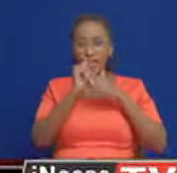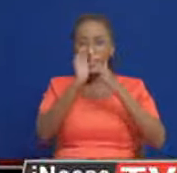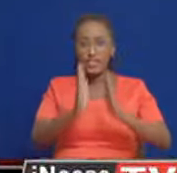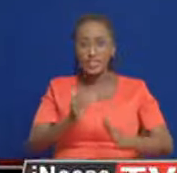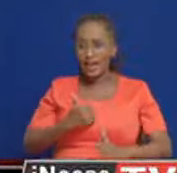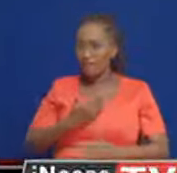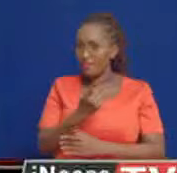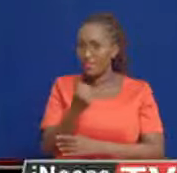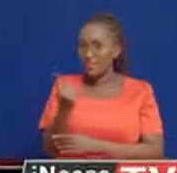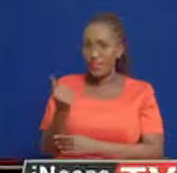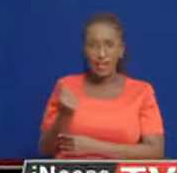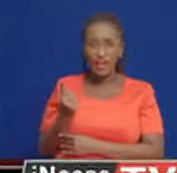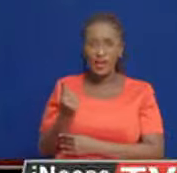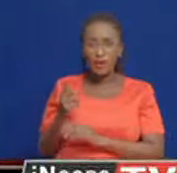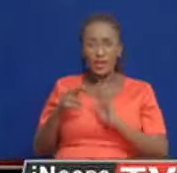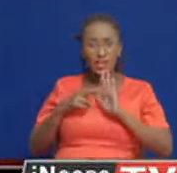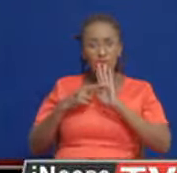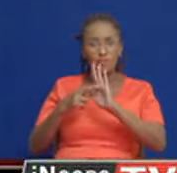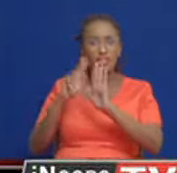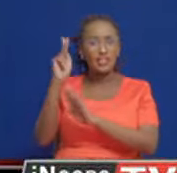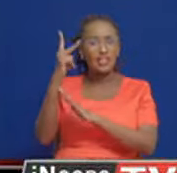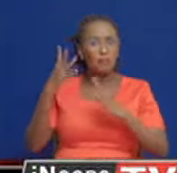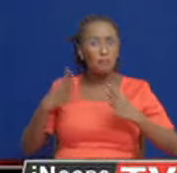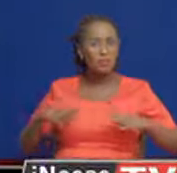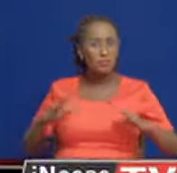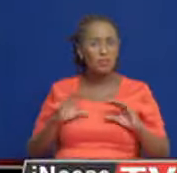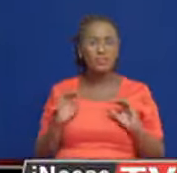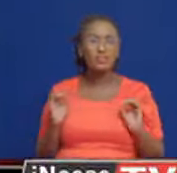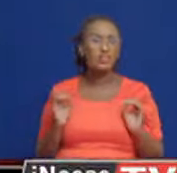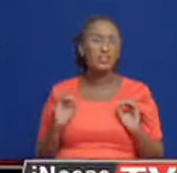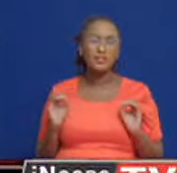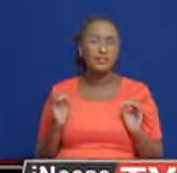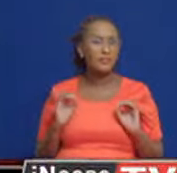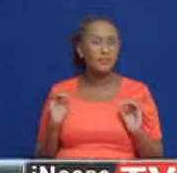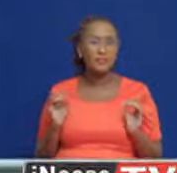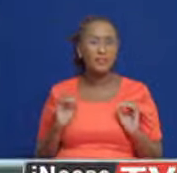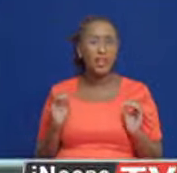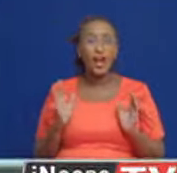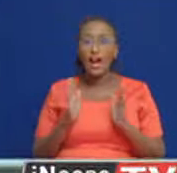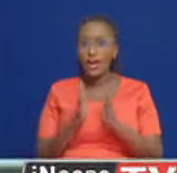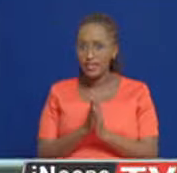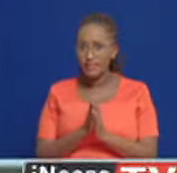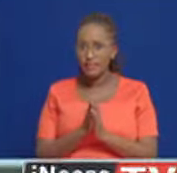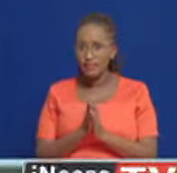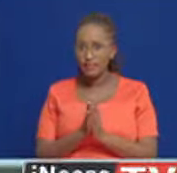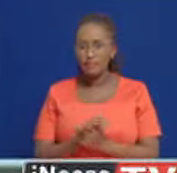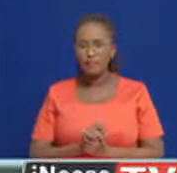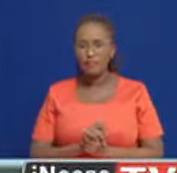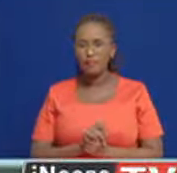longer represent Kenyans per se. And